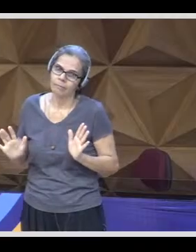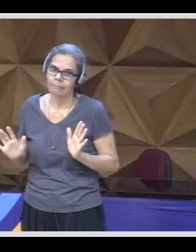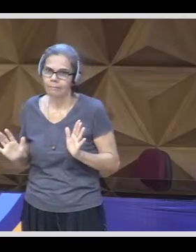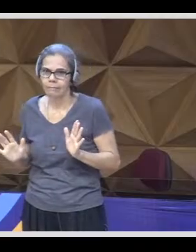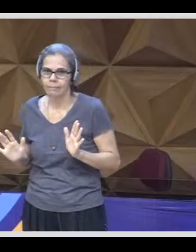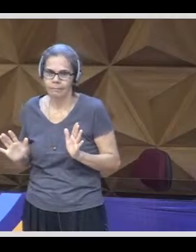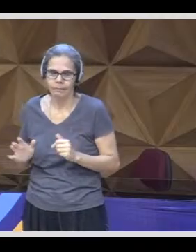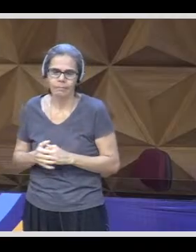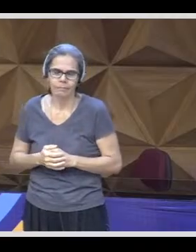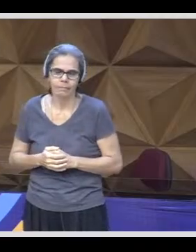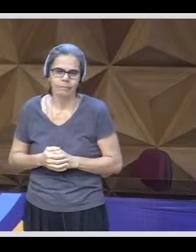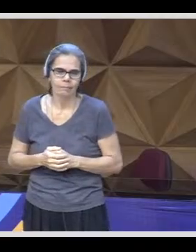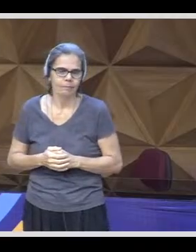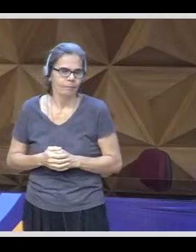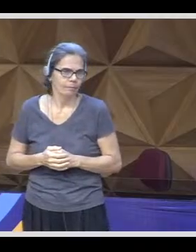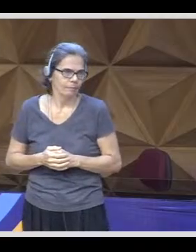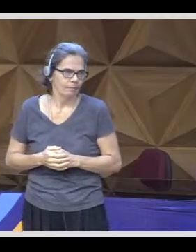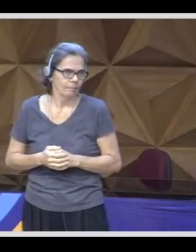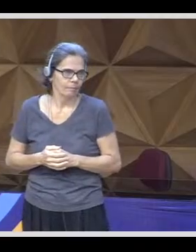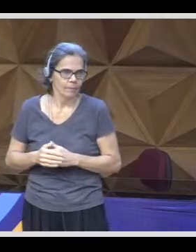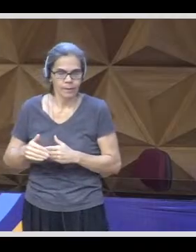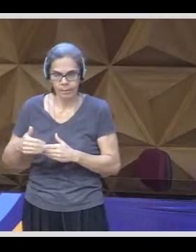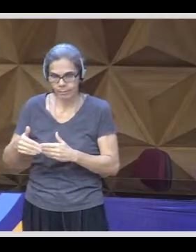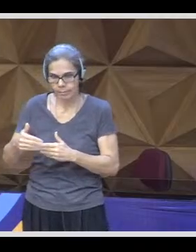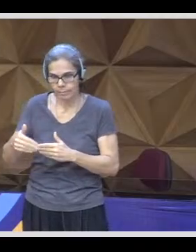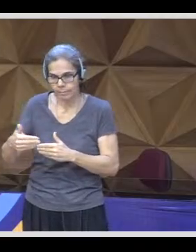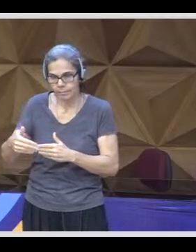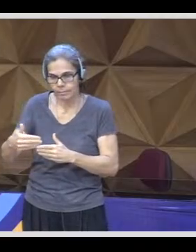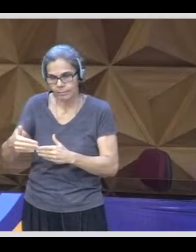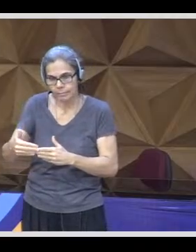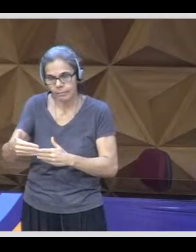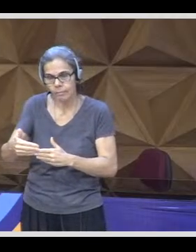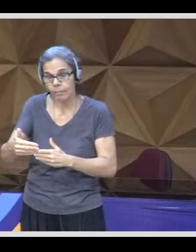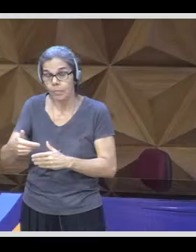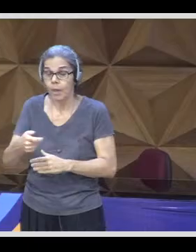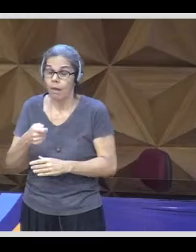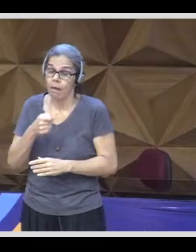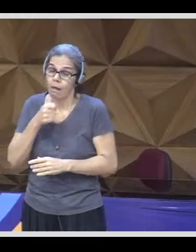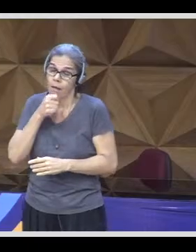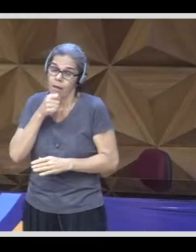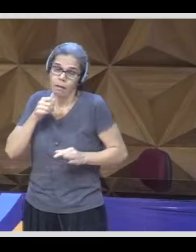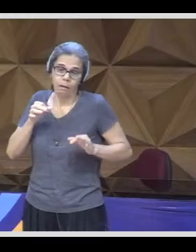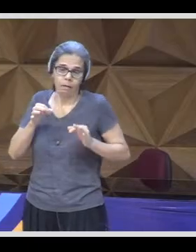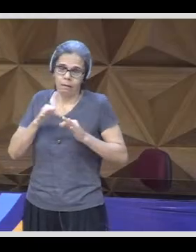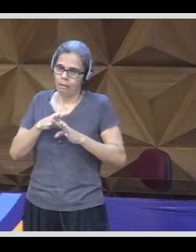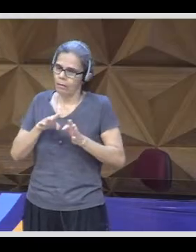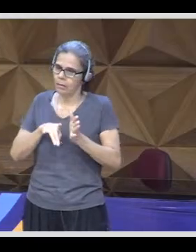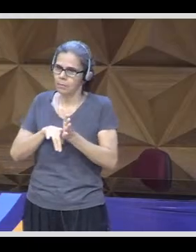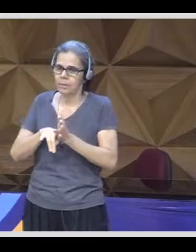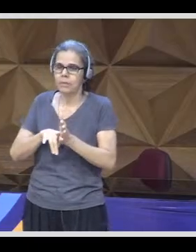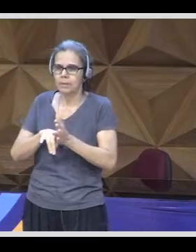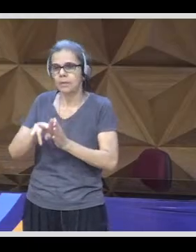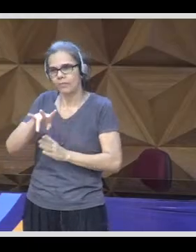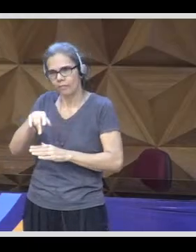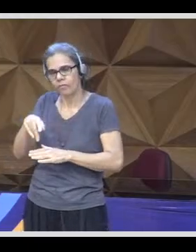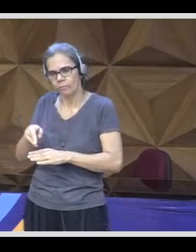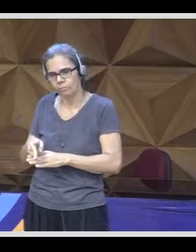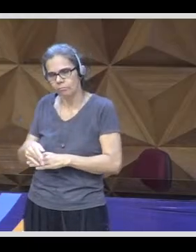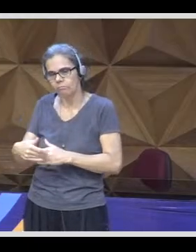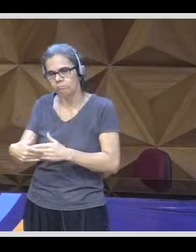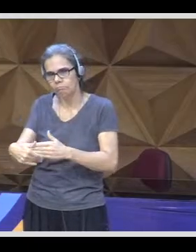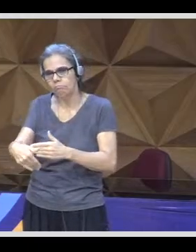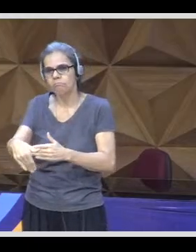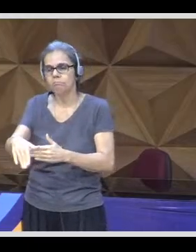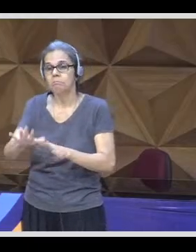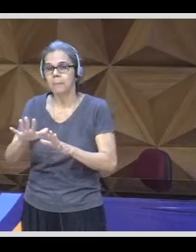As next steps, I really think that no single analysis is solid if you don't think of all the components, like